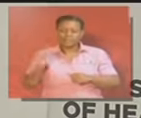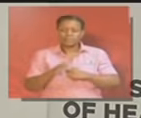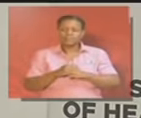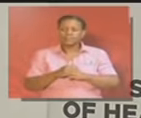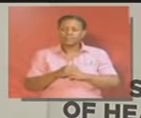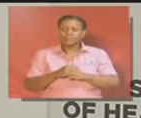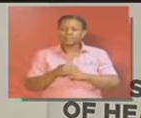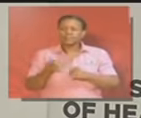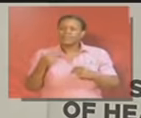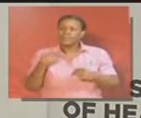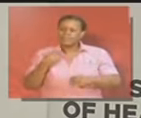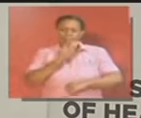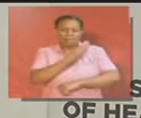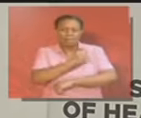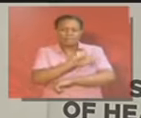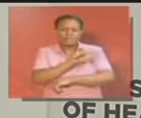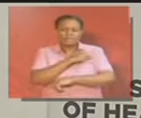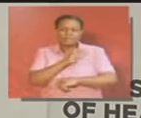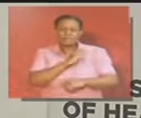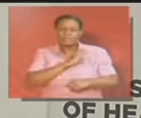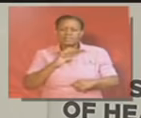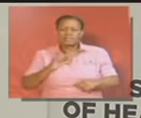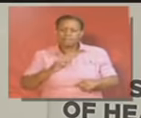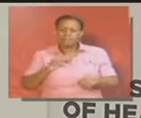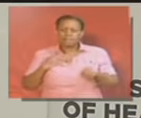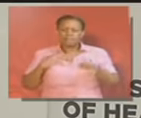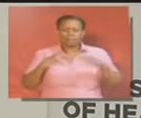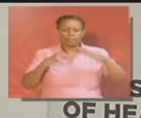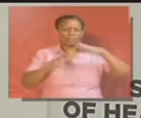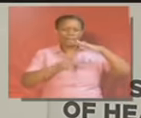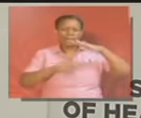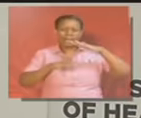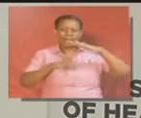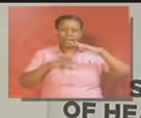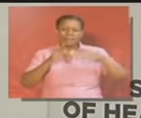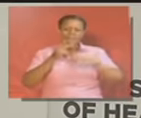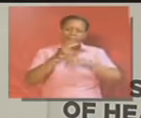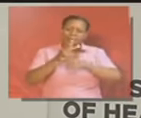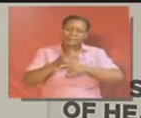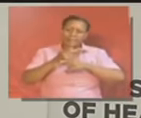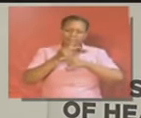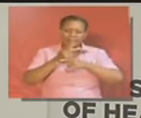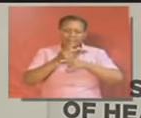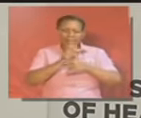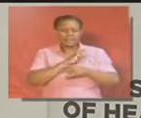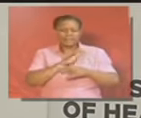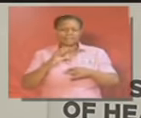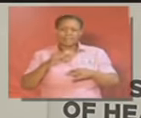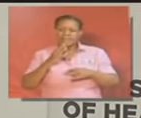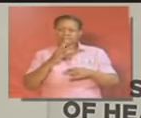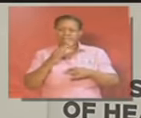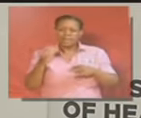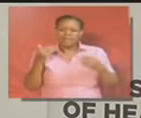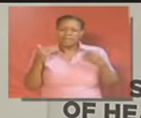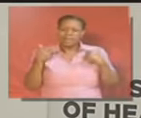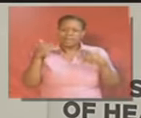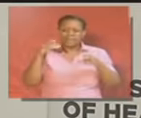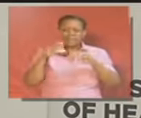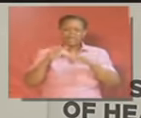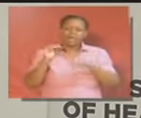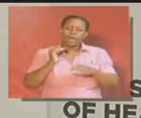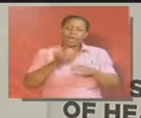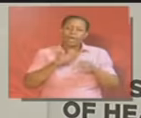and the group was led by primary care and included nursing, doctors, HR,